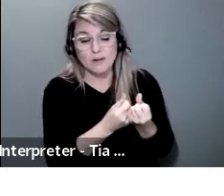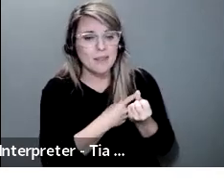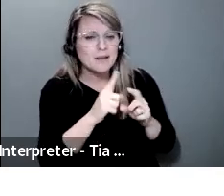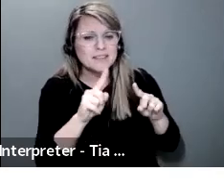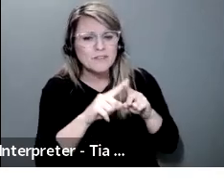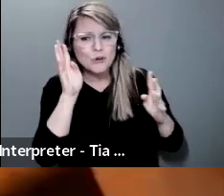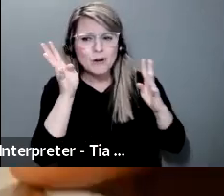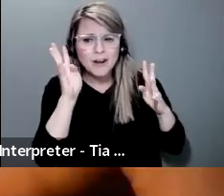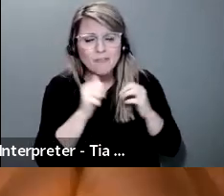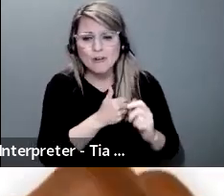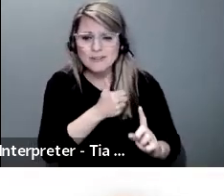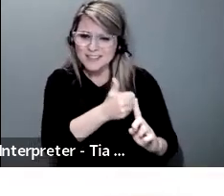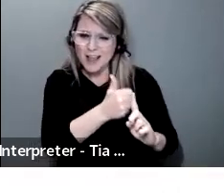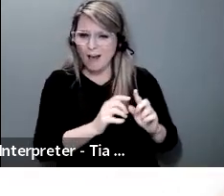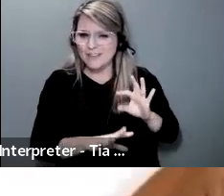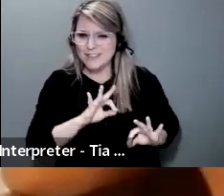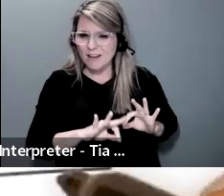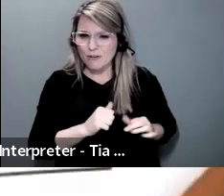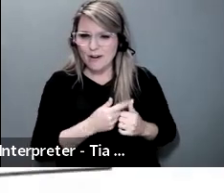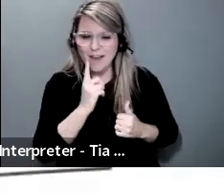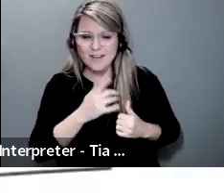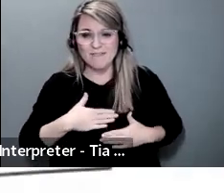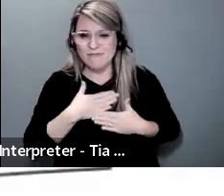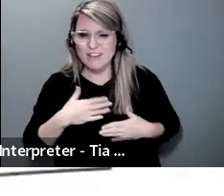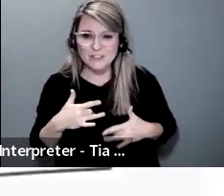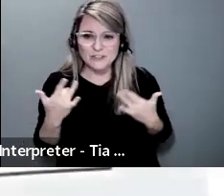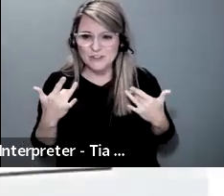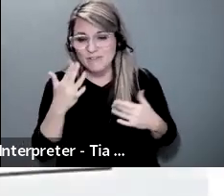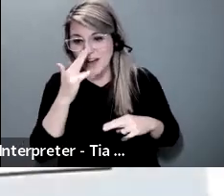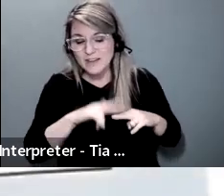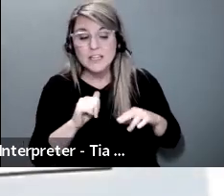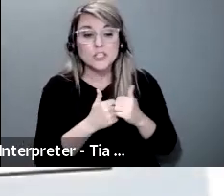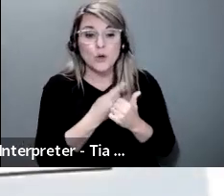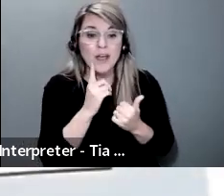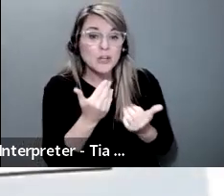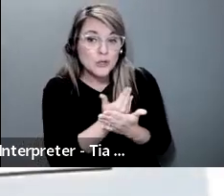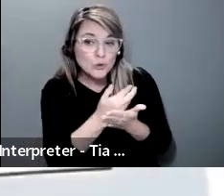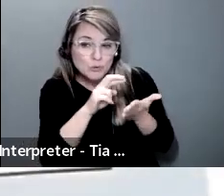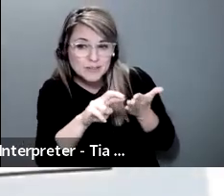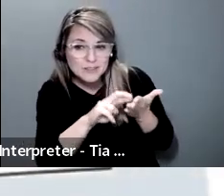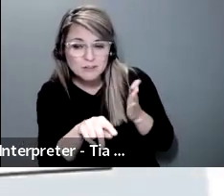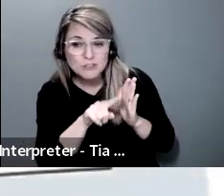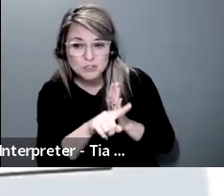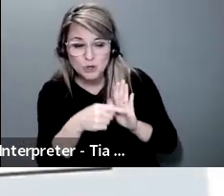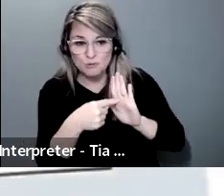creativity, self-discovery, and adventure. New research about adolescent development shows us that the idea of the troubled teen